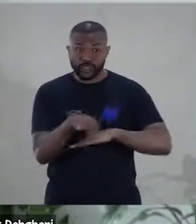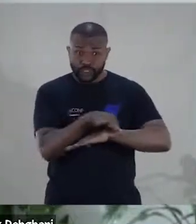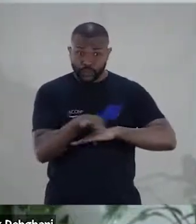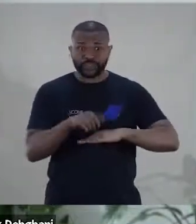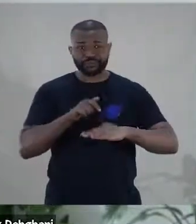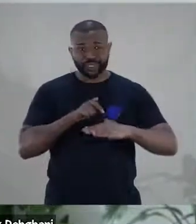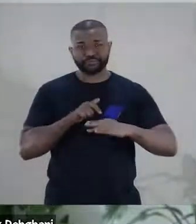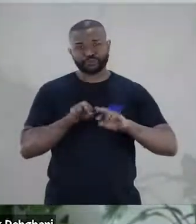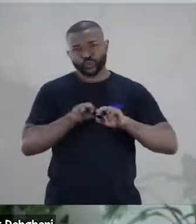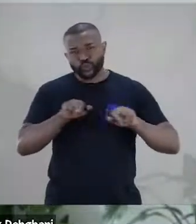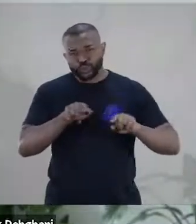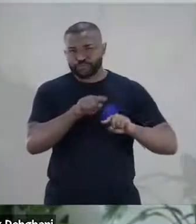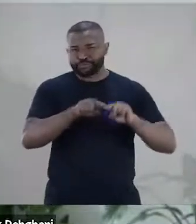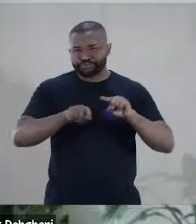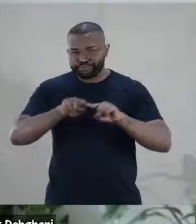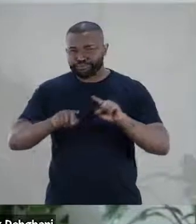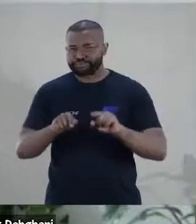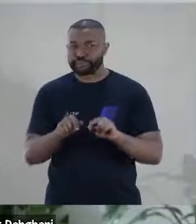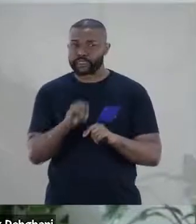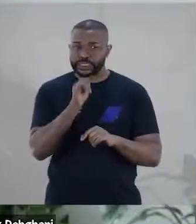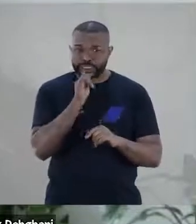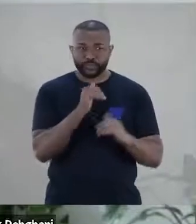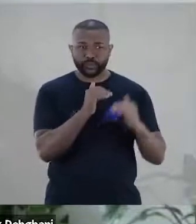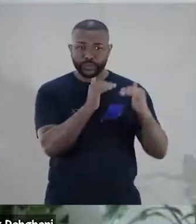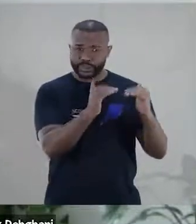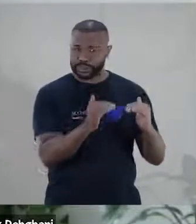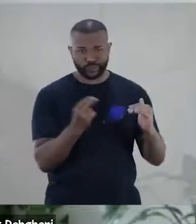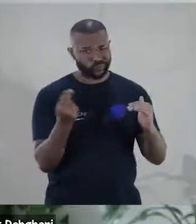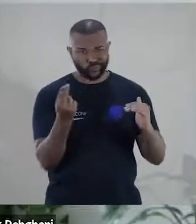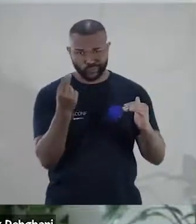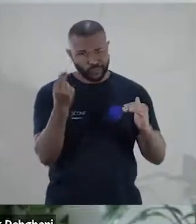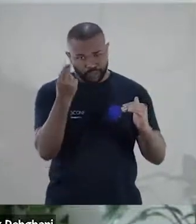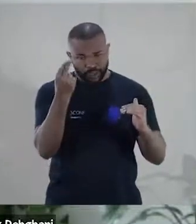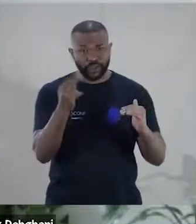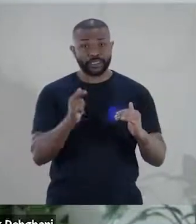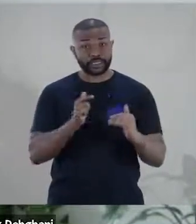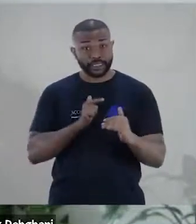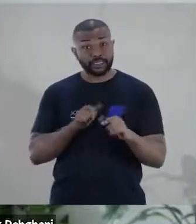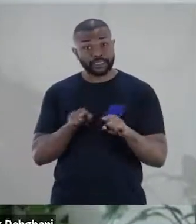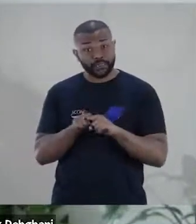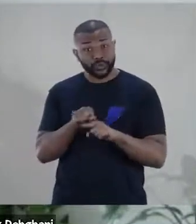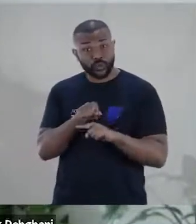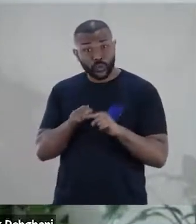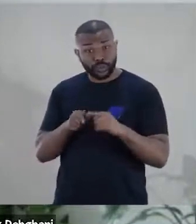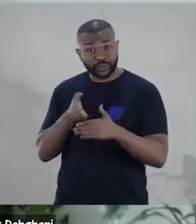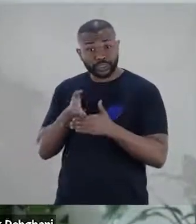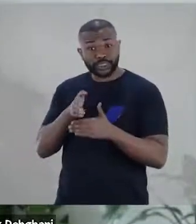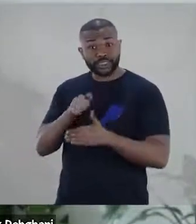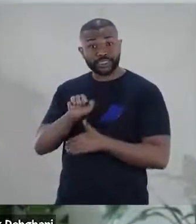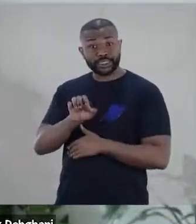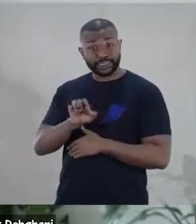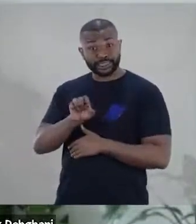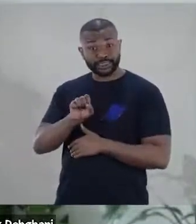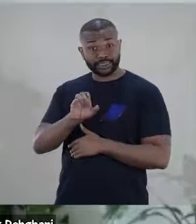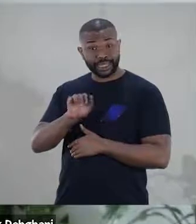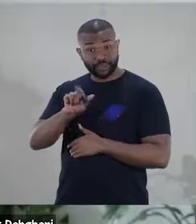has a lot of constraints. It does not scale. It's a constraint for scaling your operation.